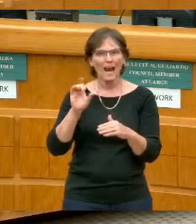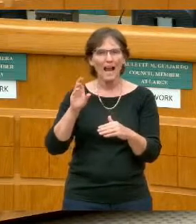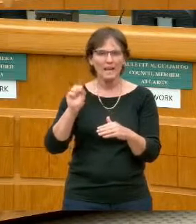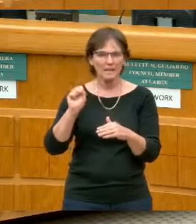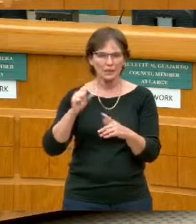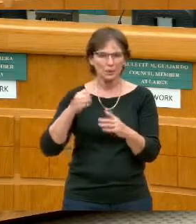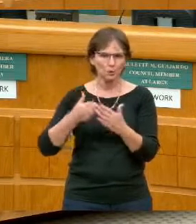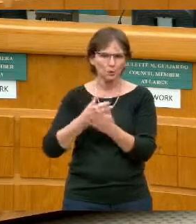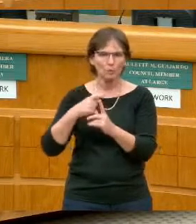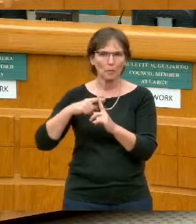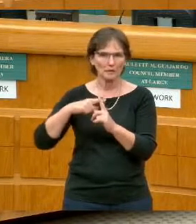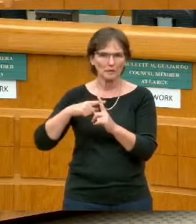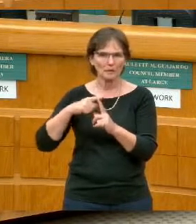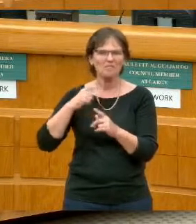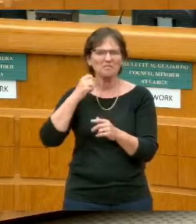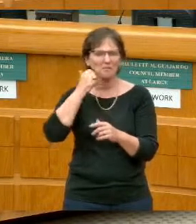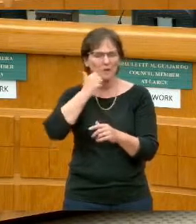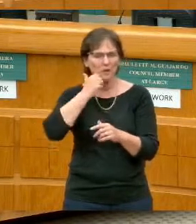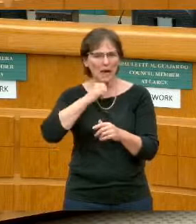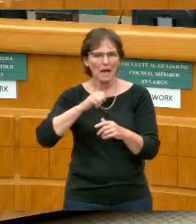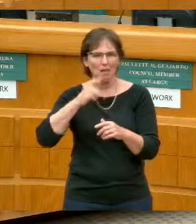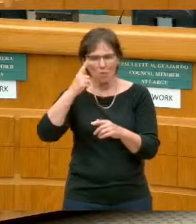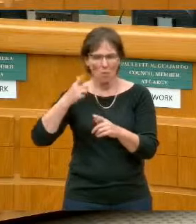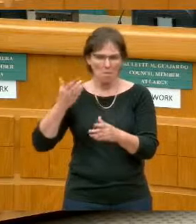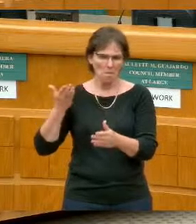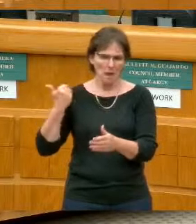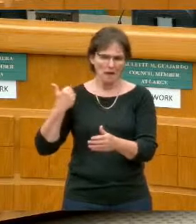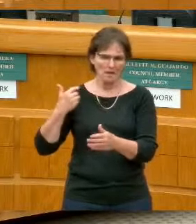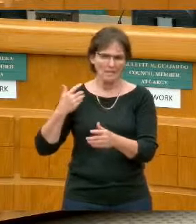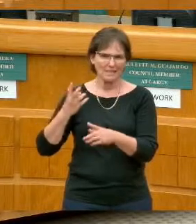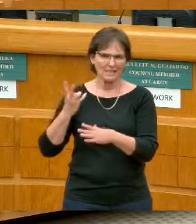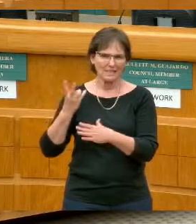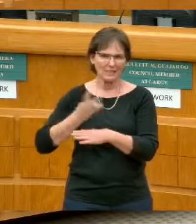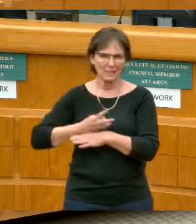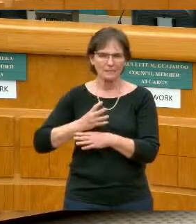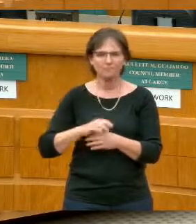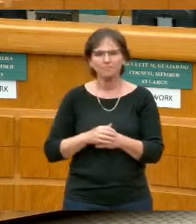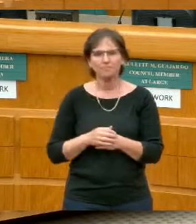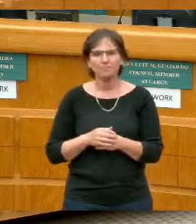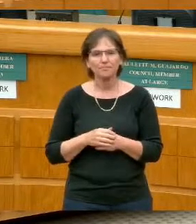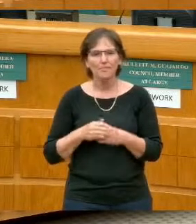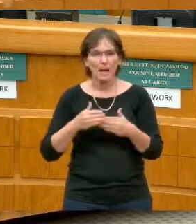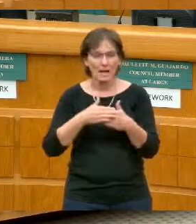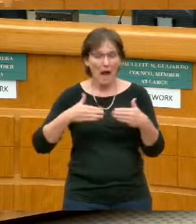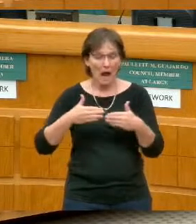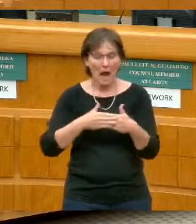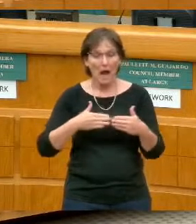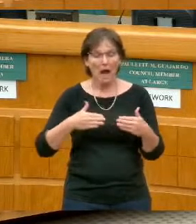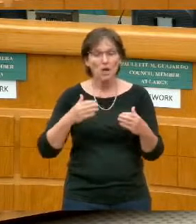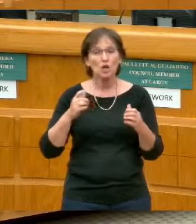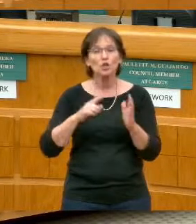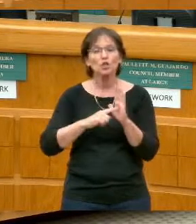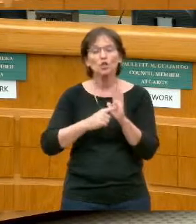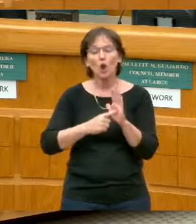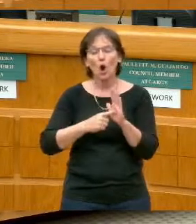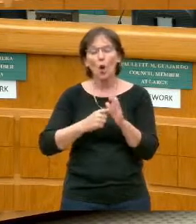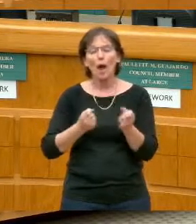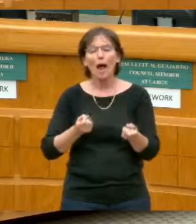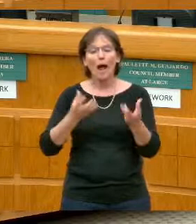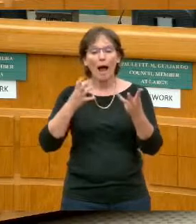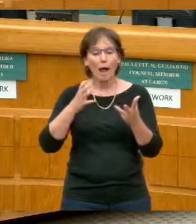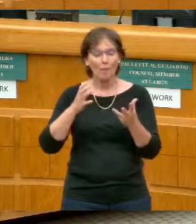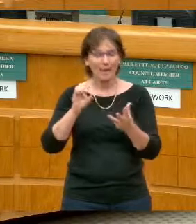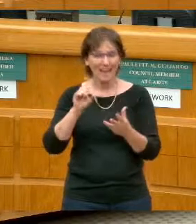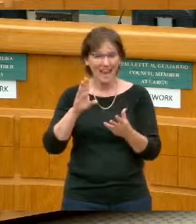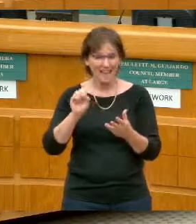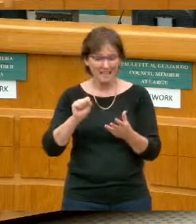slide, this one actually shows the cases, but it also shows the state data dumps, and these are